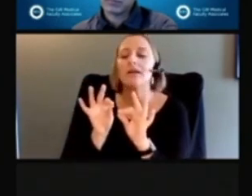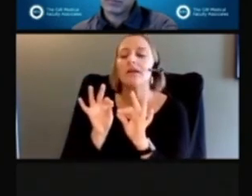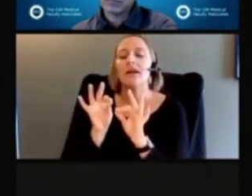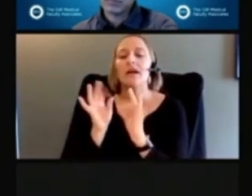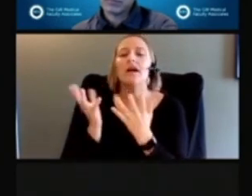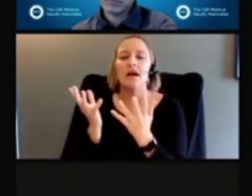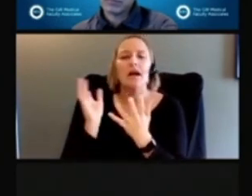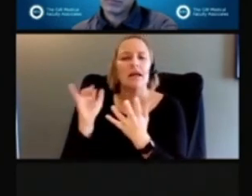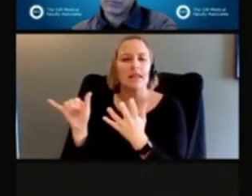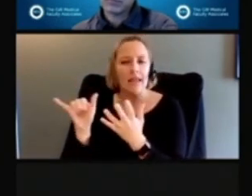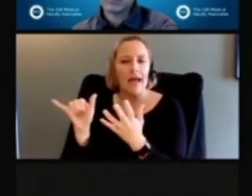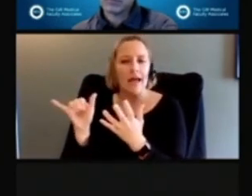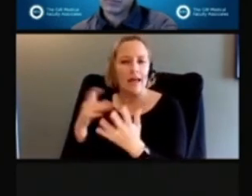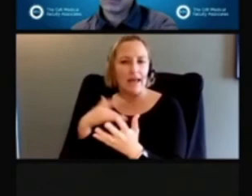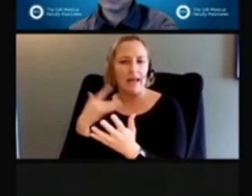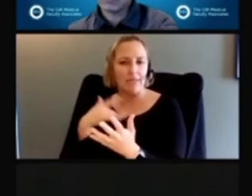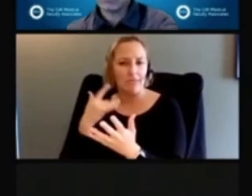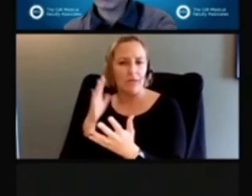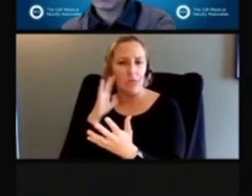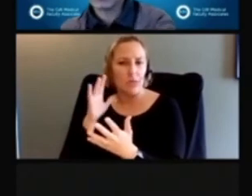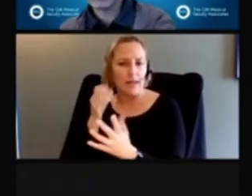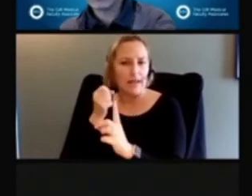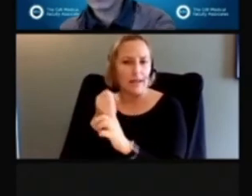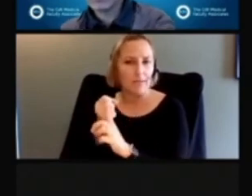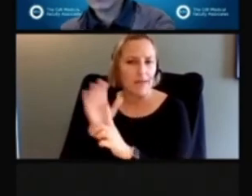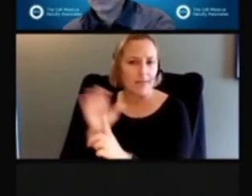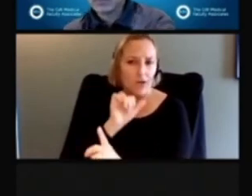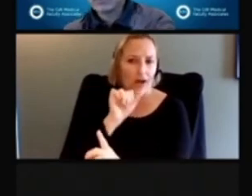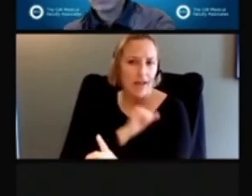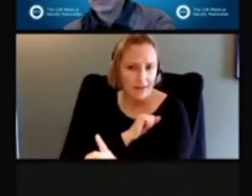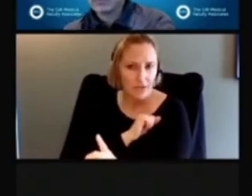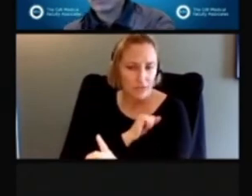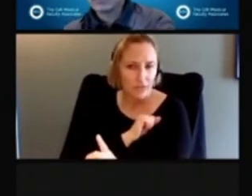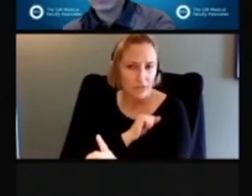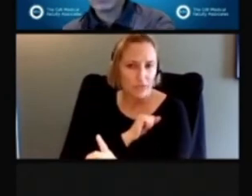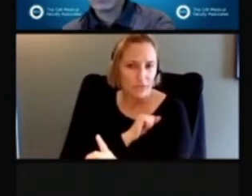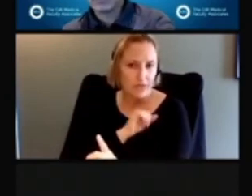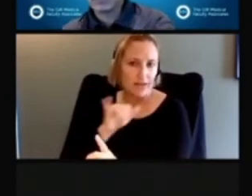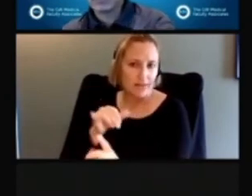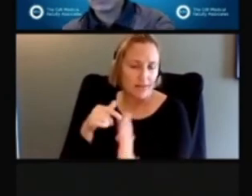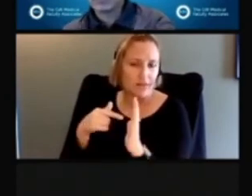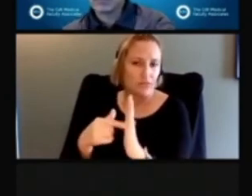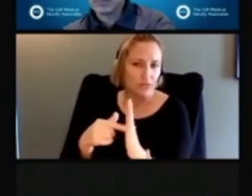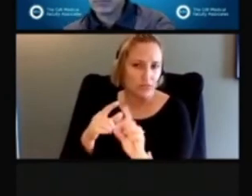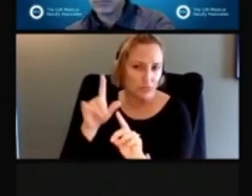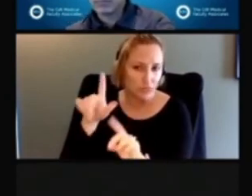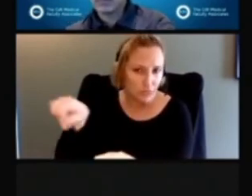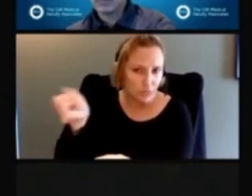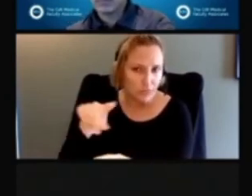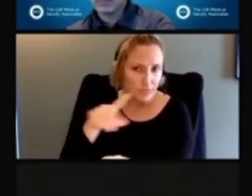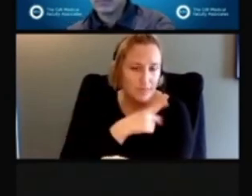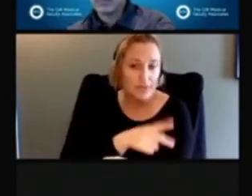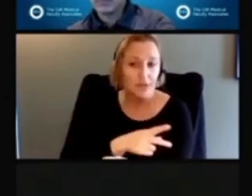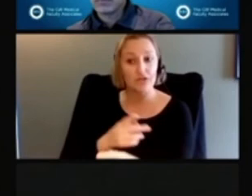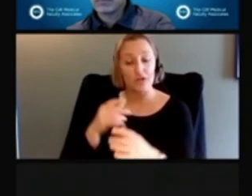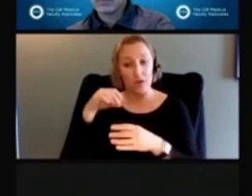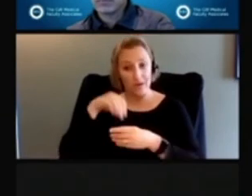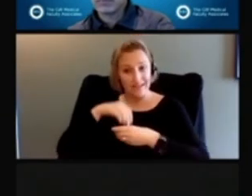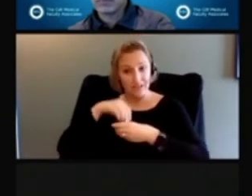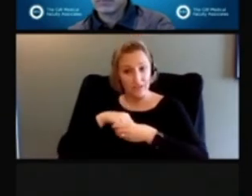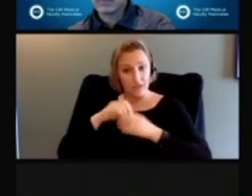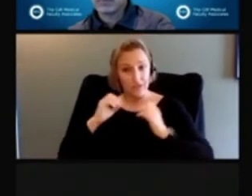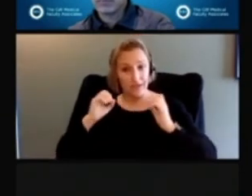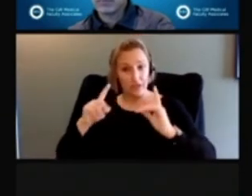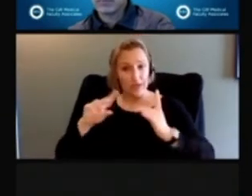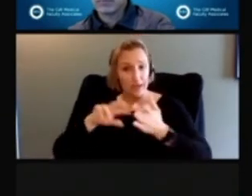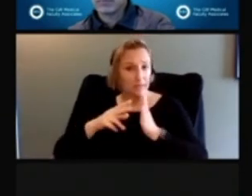will have an impact in how their attitudes that they're conveying to patients, right? So what does this mean to do in education internally? I think